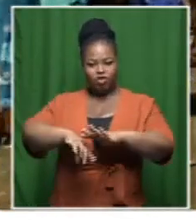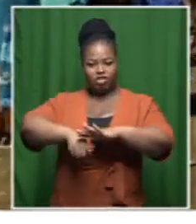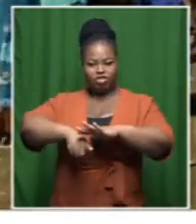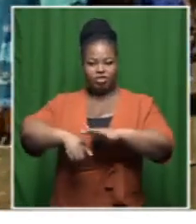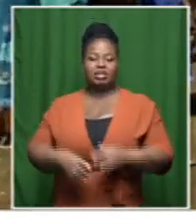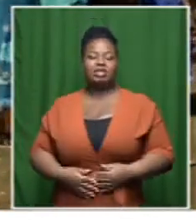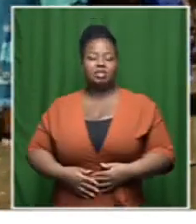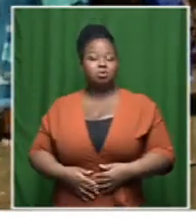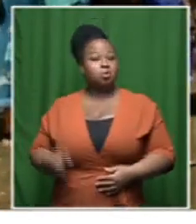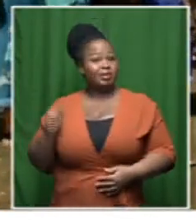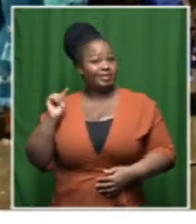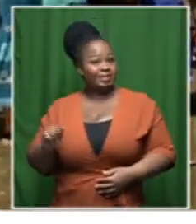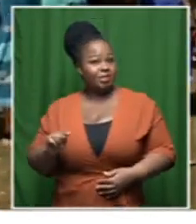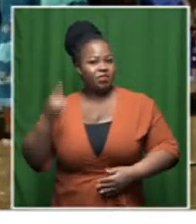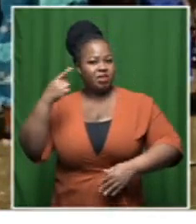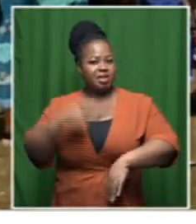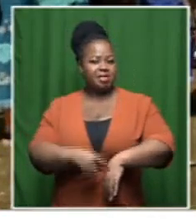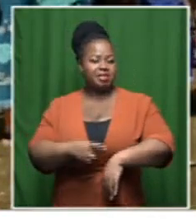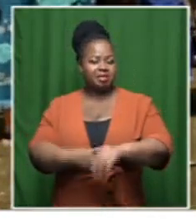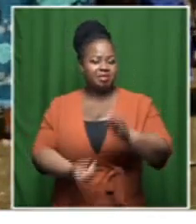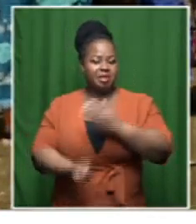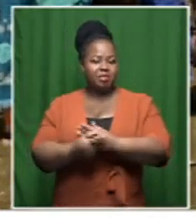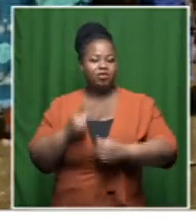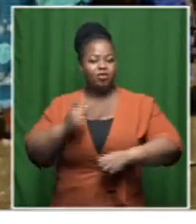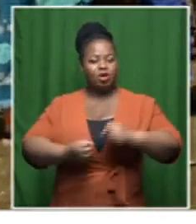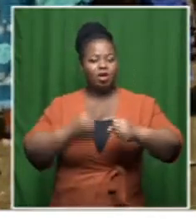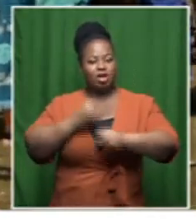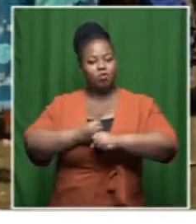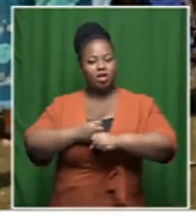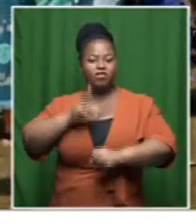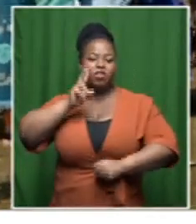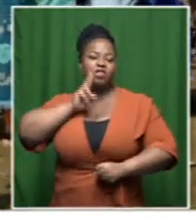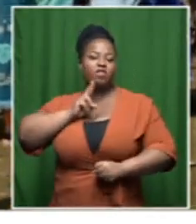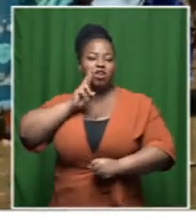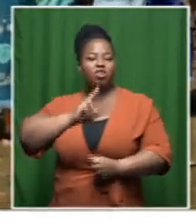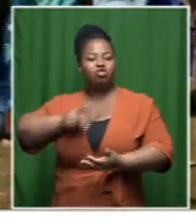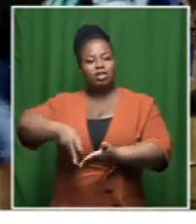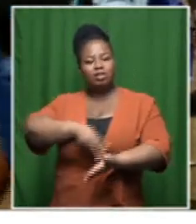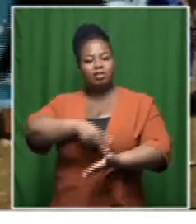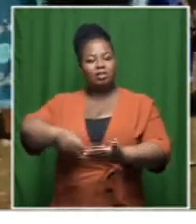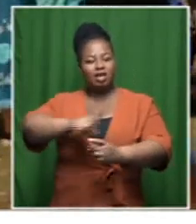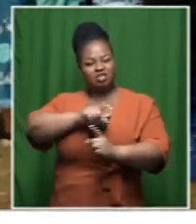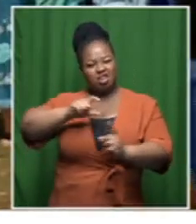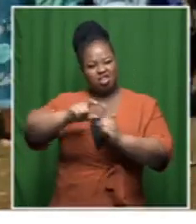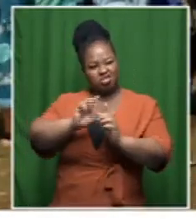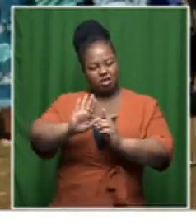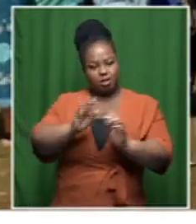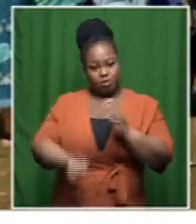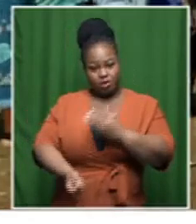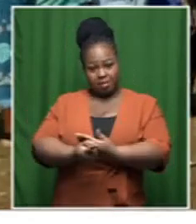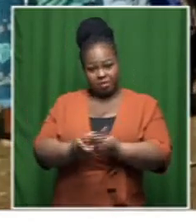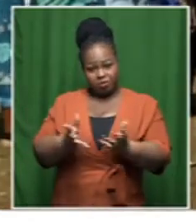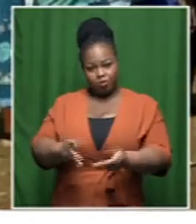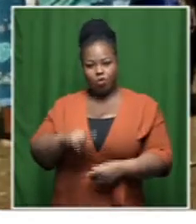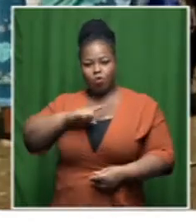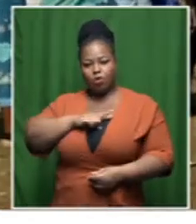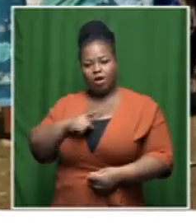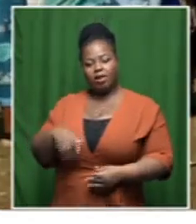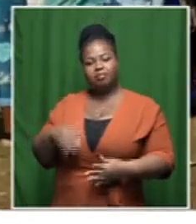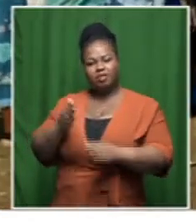We understand that this is the first leg of the annual Reed Dance. As you said in your intro, it is the first time that is being held after,